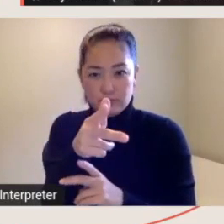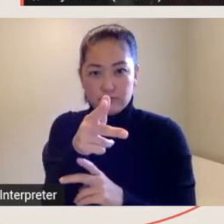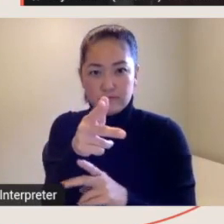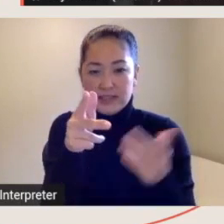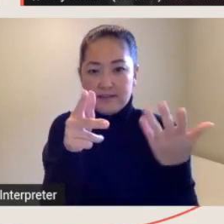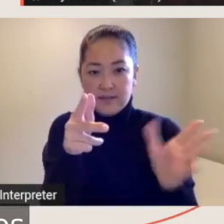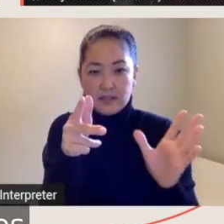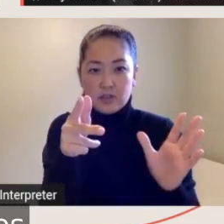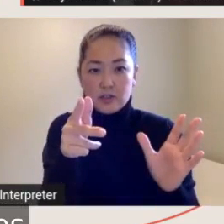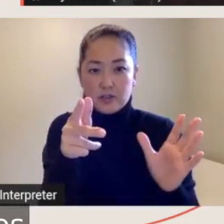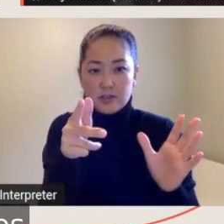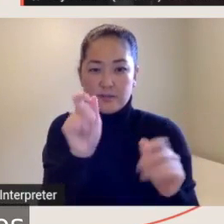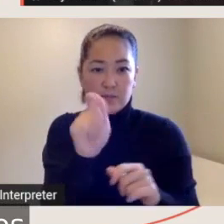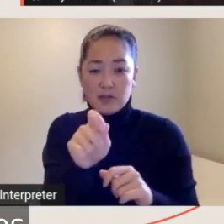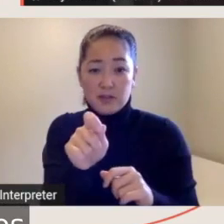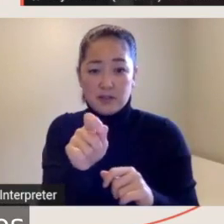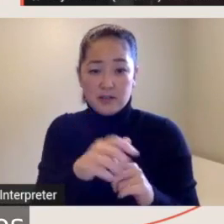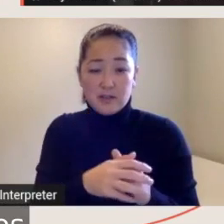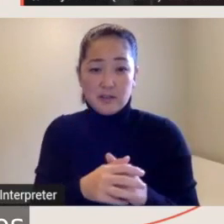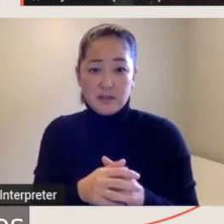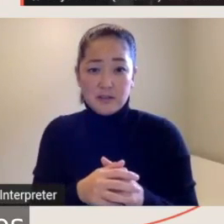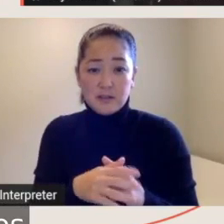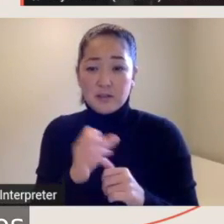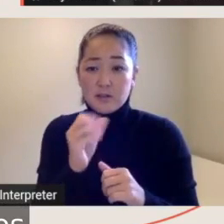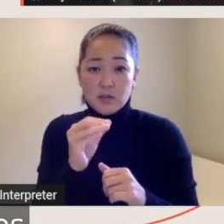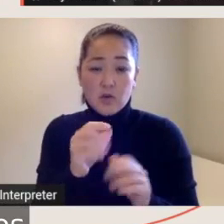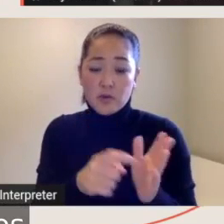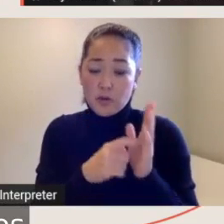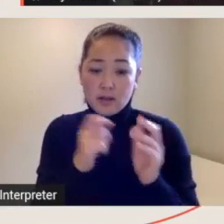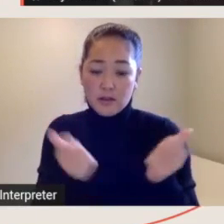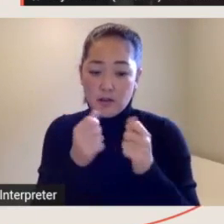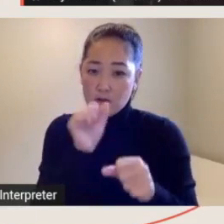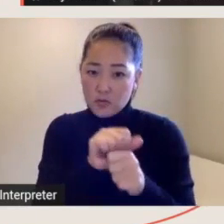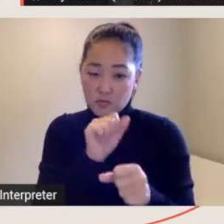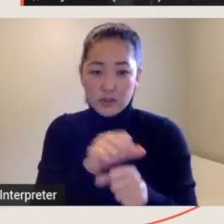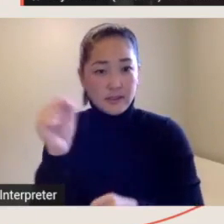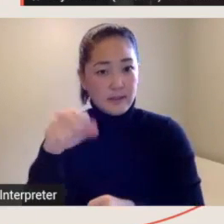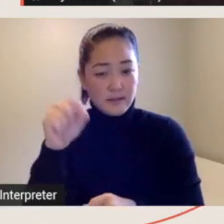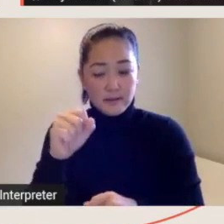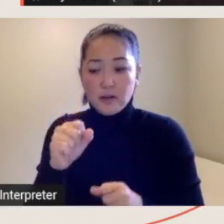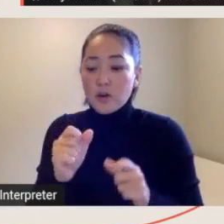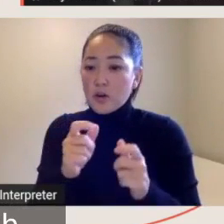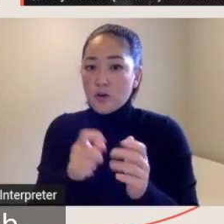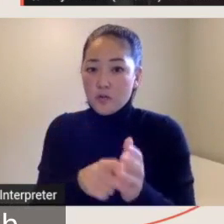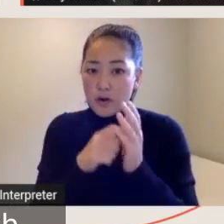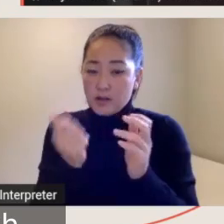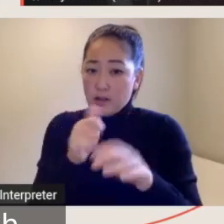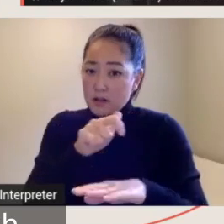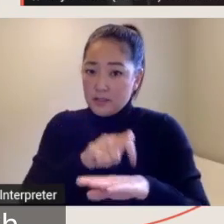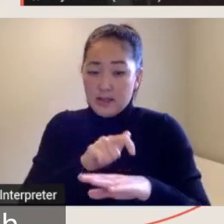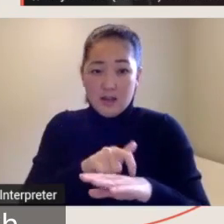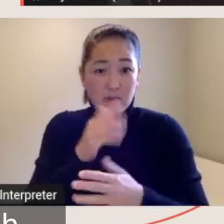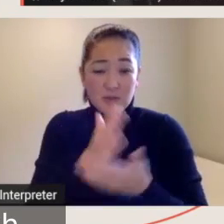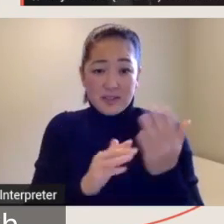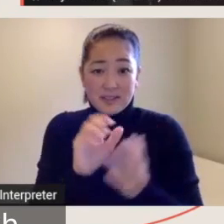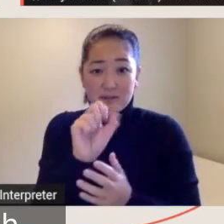it goes. Mm-hmm. So I would say that it does require a lot of discipline. It requires a lot of time. Like, I mean, there are scenes in